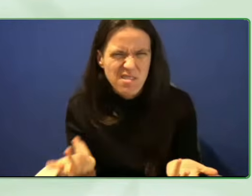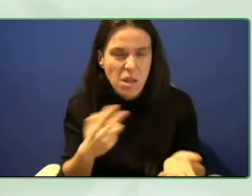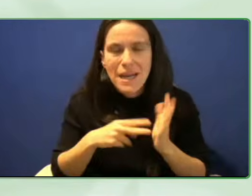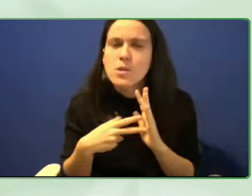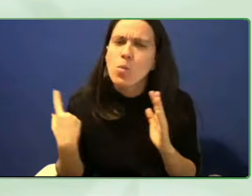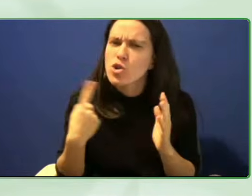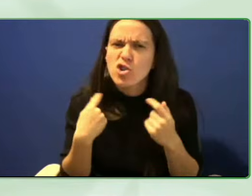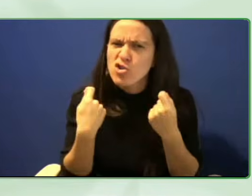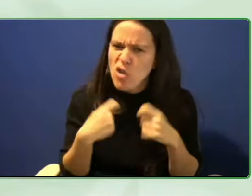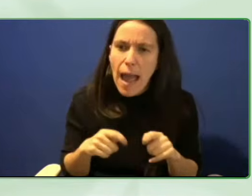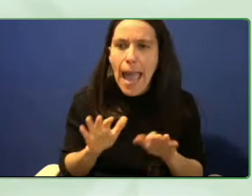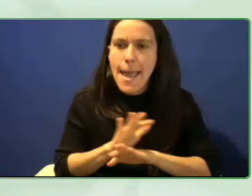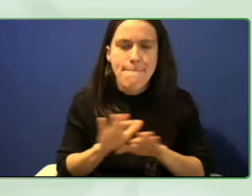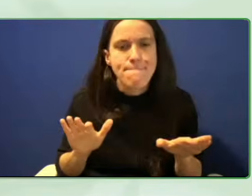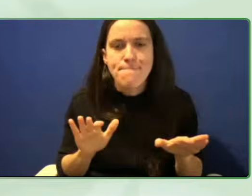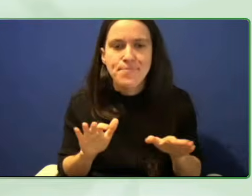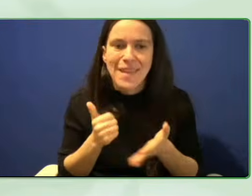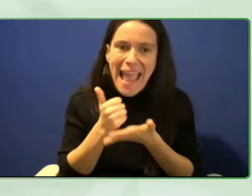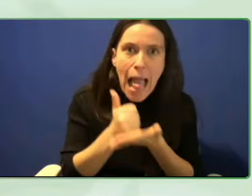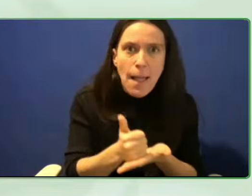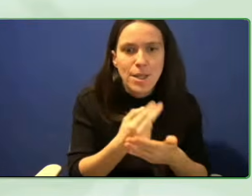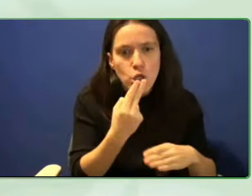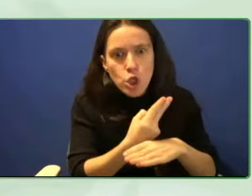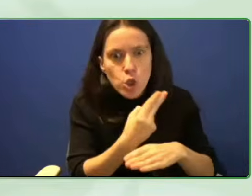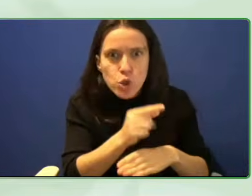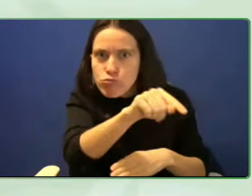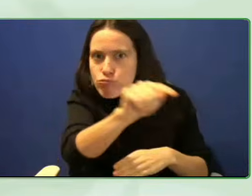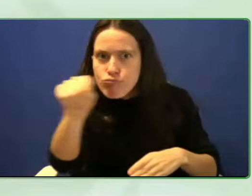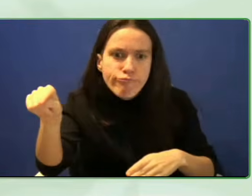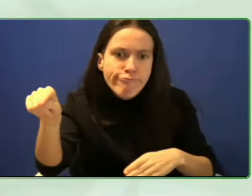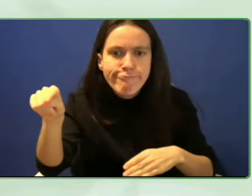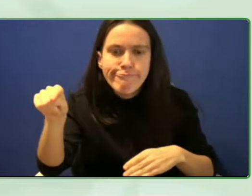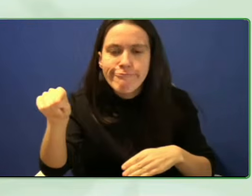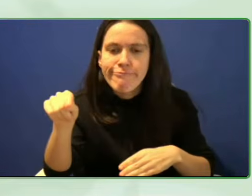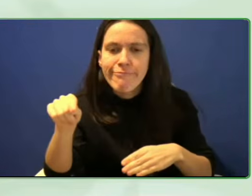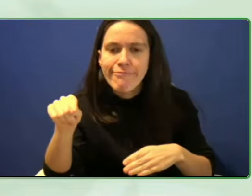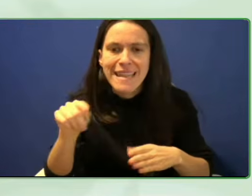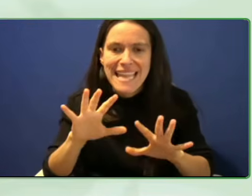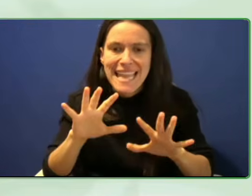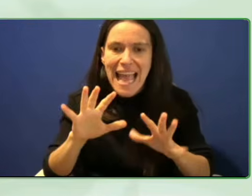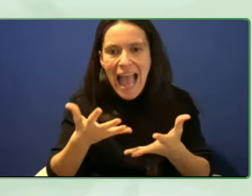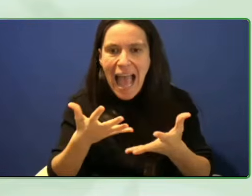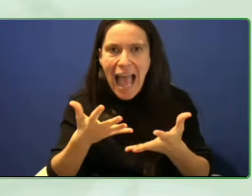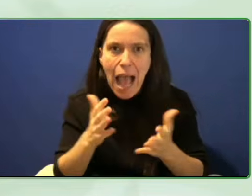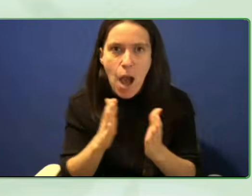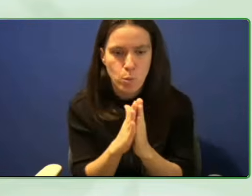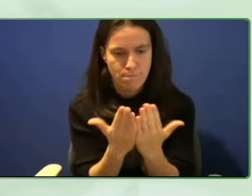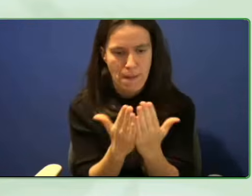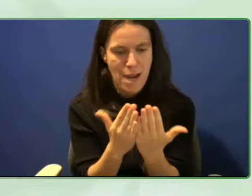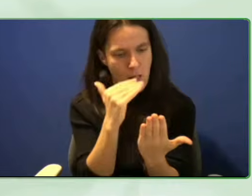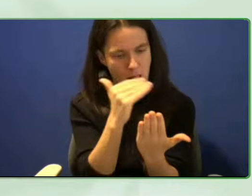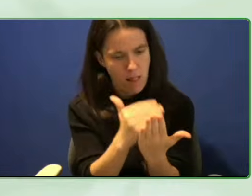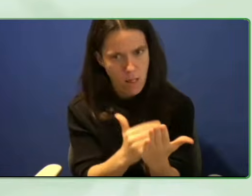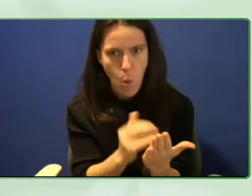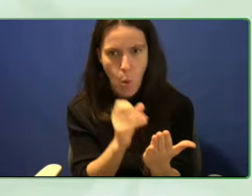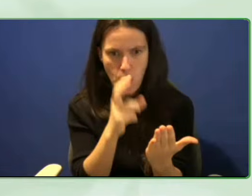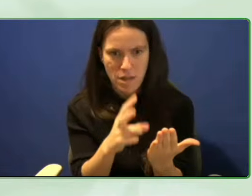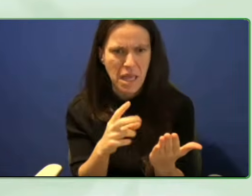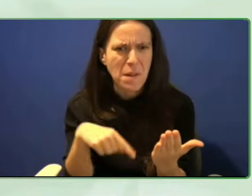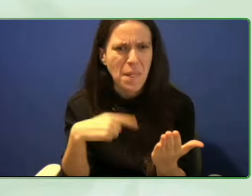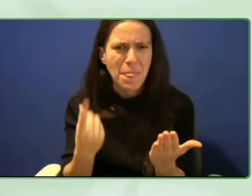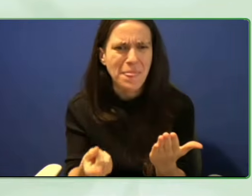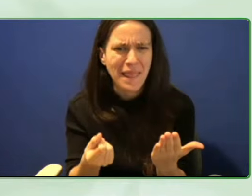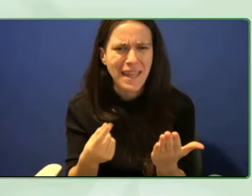by helping the users. Okay, so there's a how-to manual, but then there's also just small recordings. So it's things from SaaS